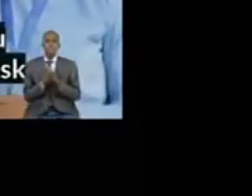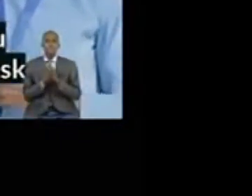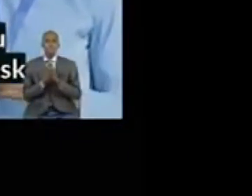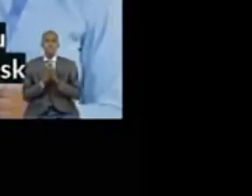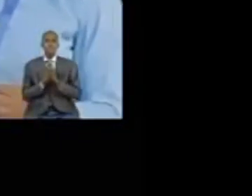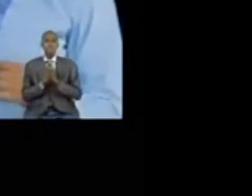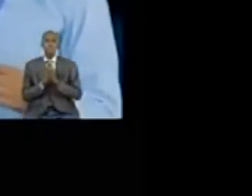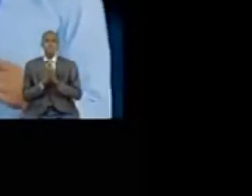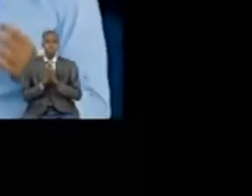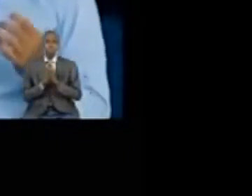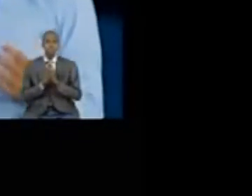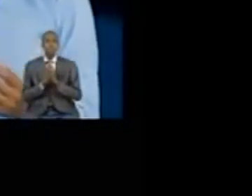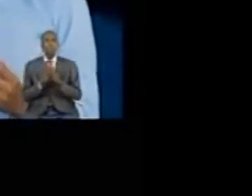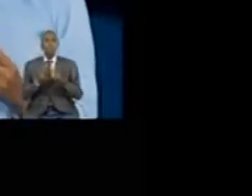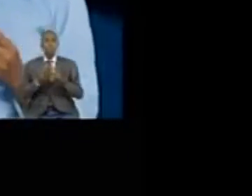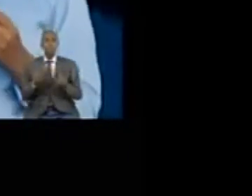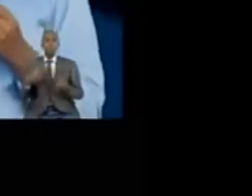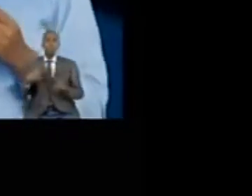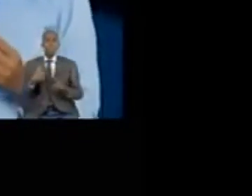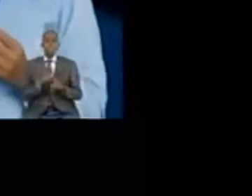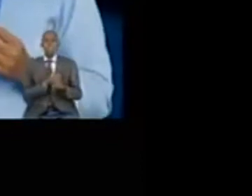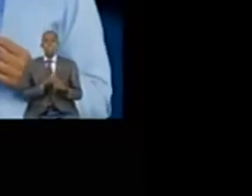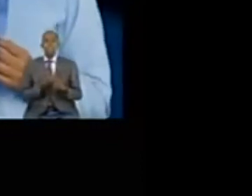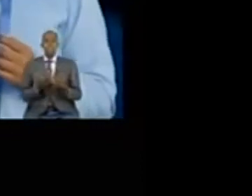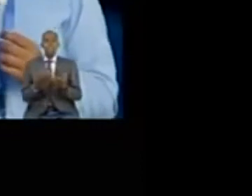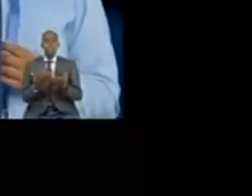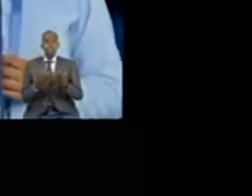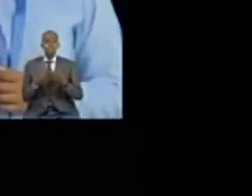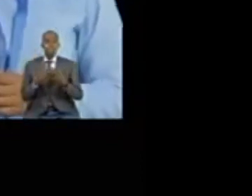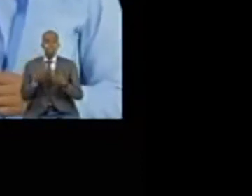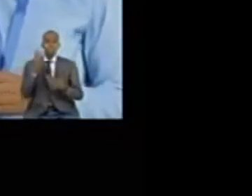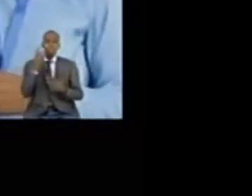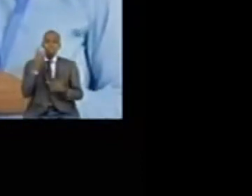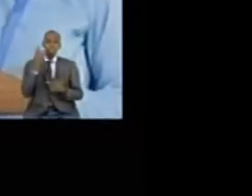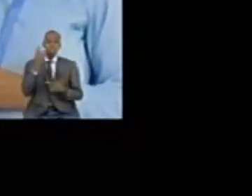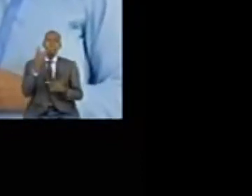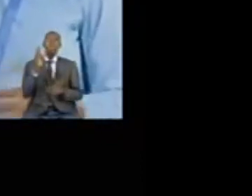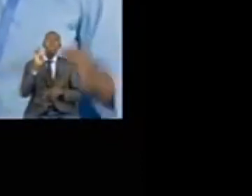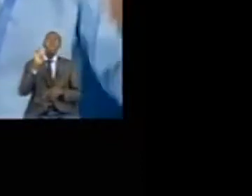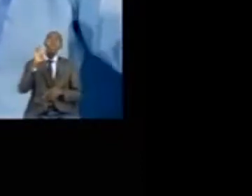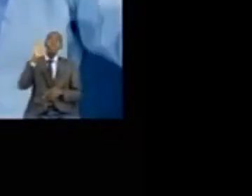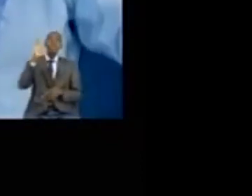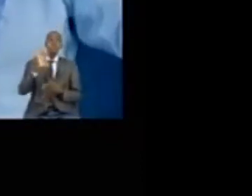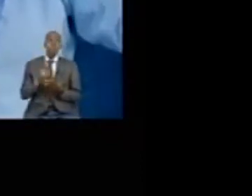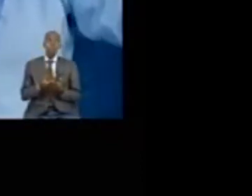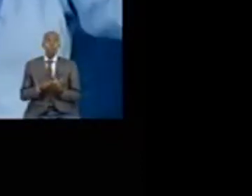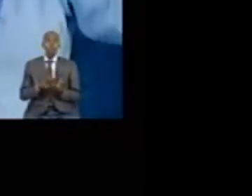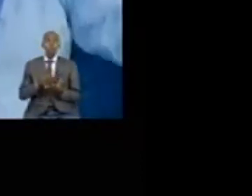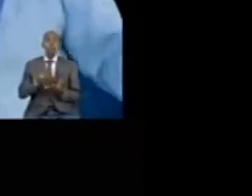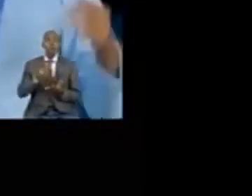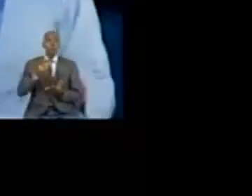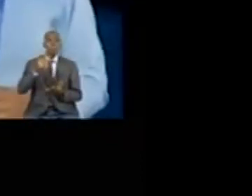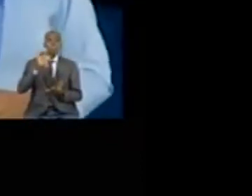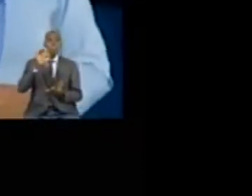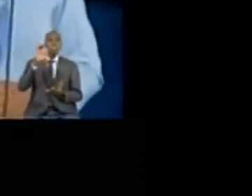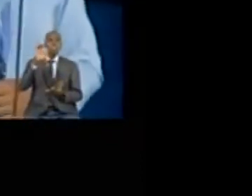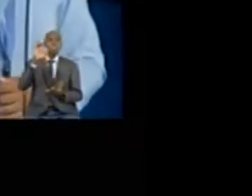ask, but we yearn to see your glory